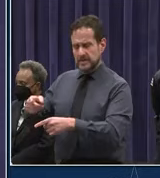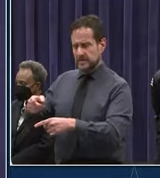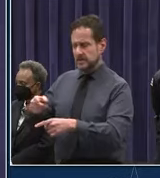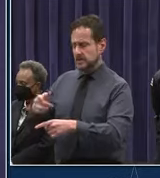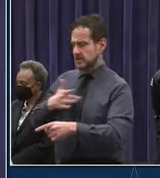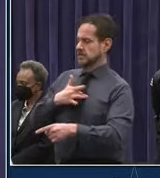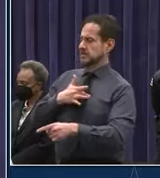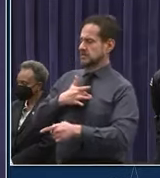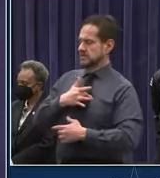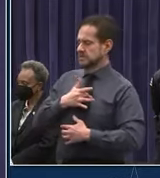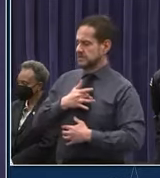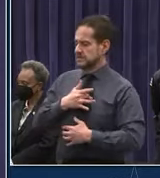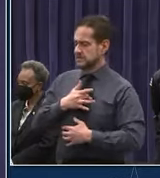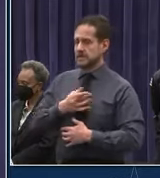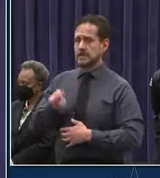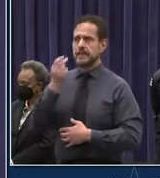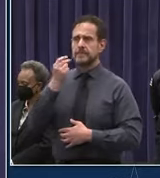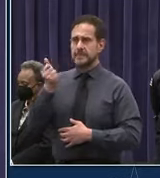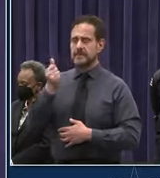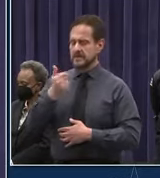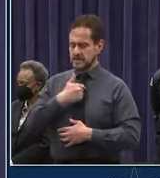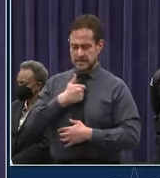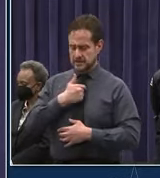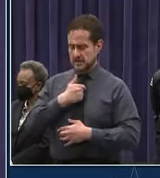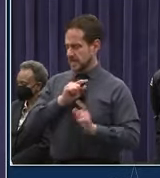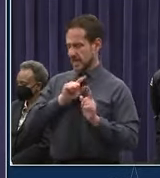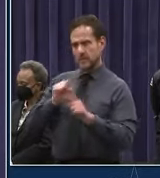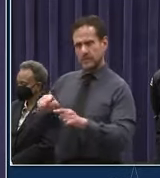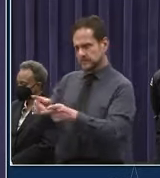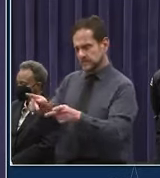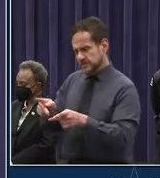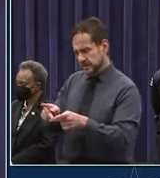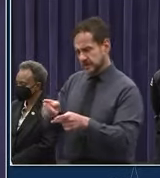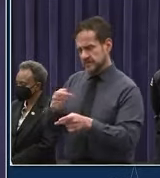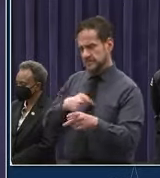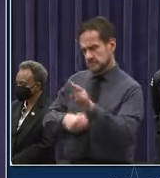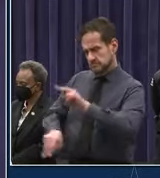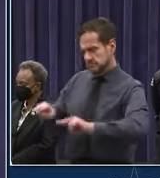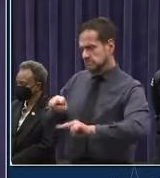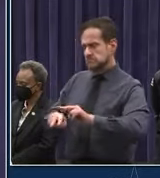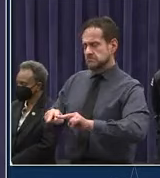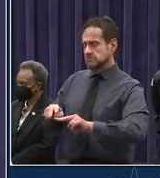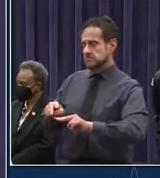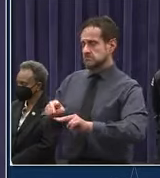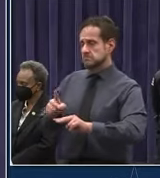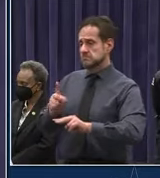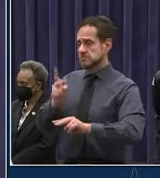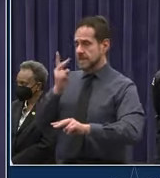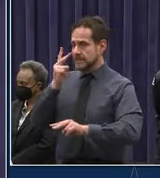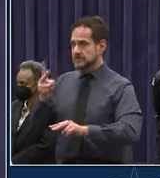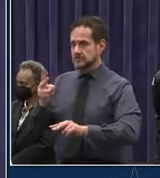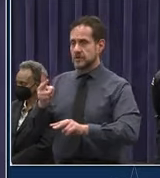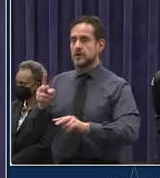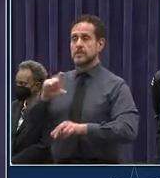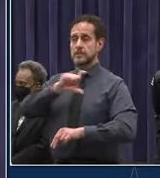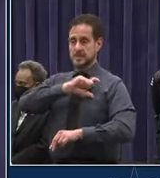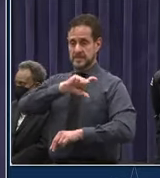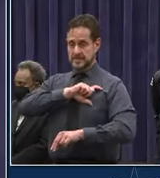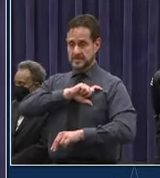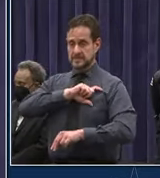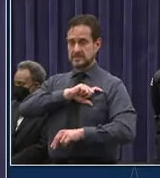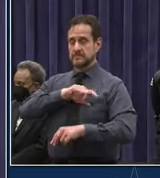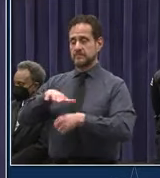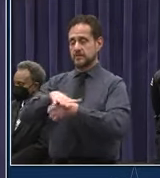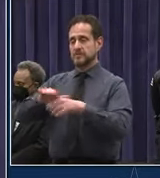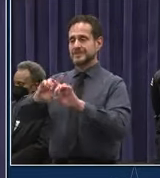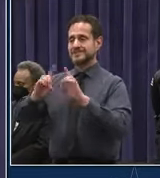and immediately went to the site where I encountered 10th District Police and